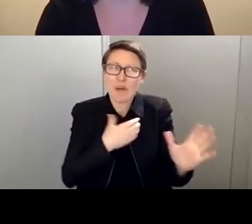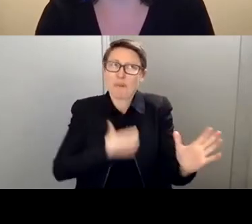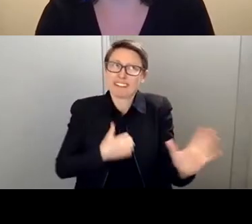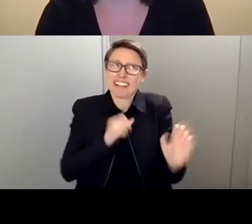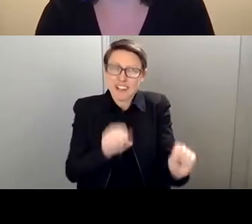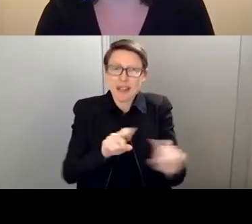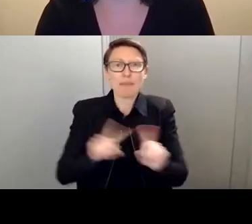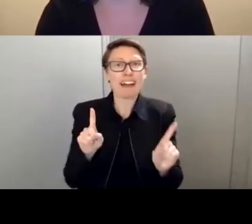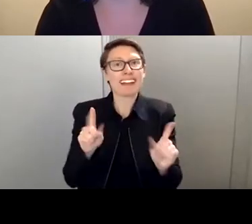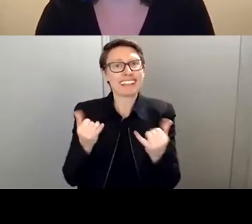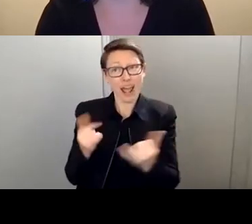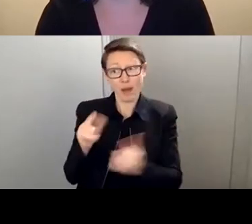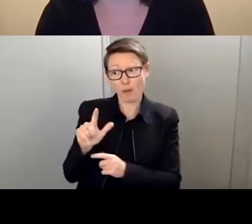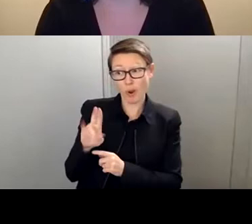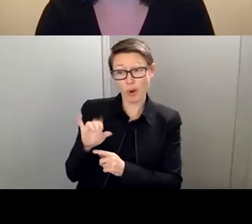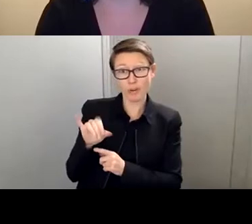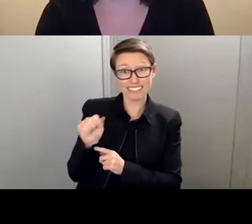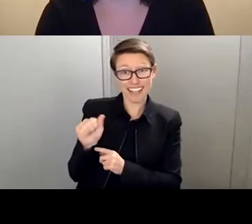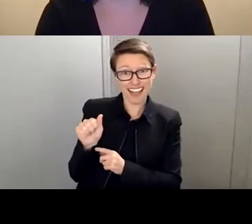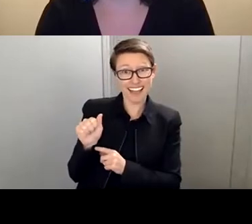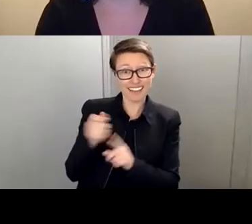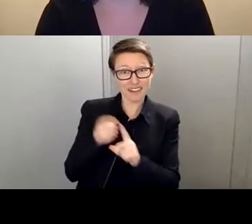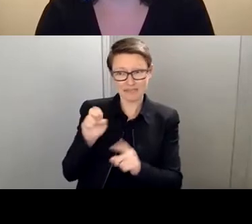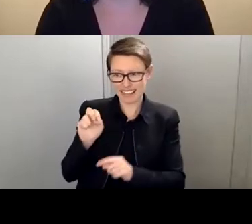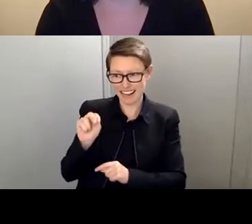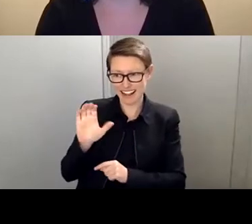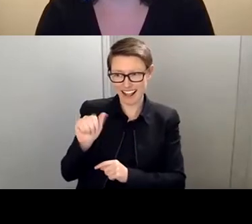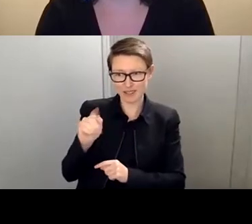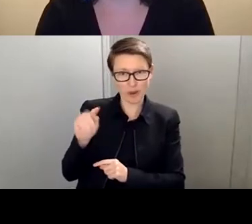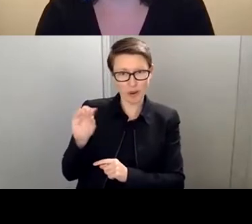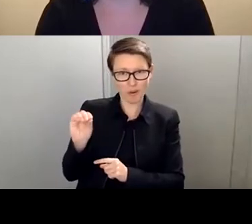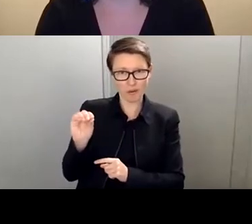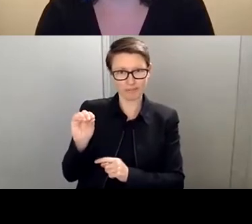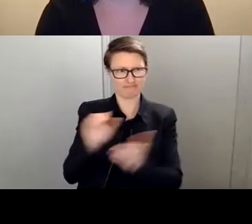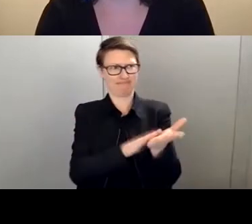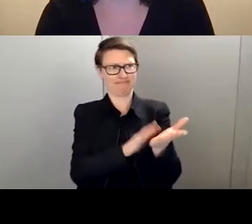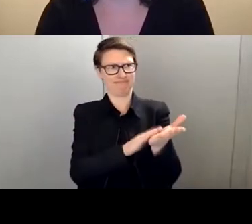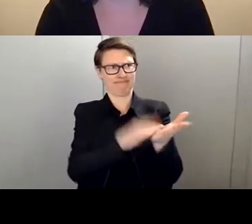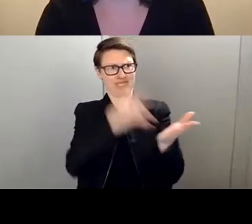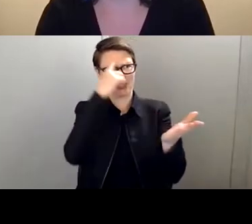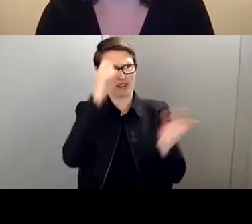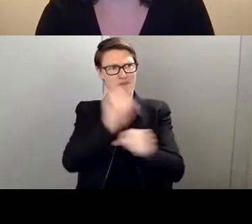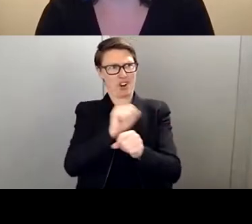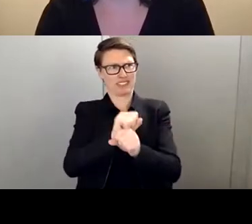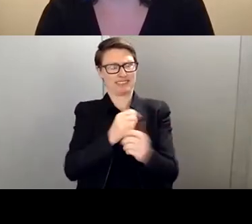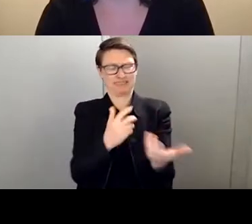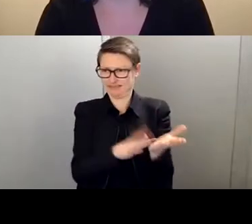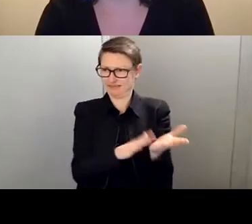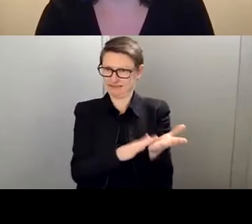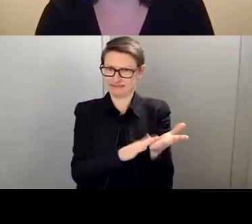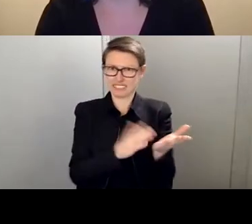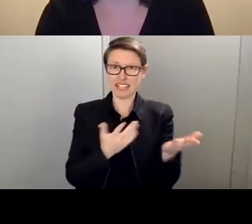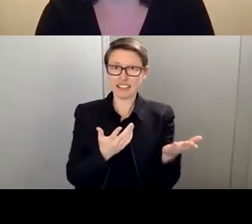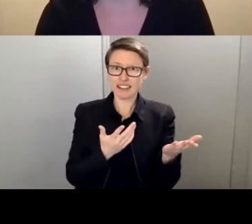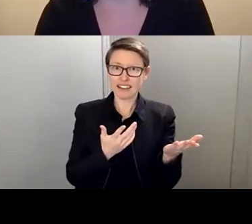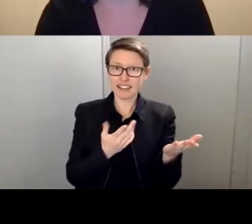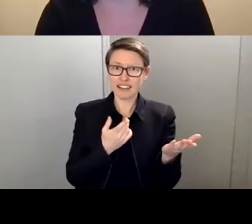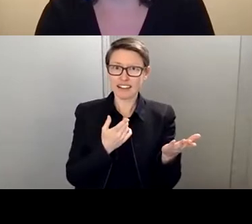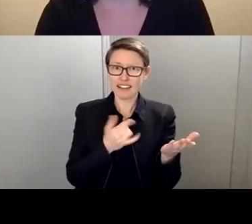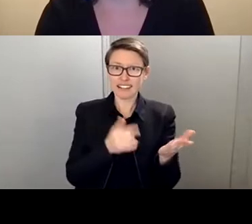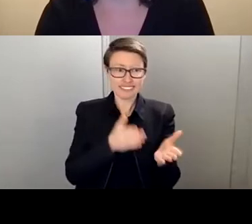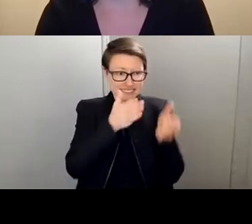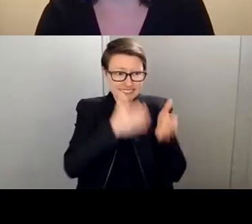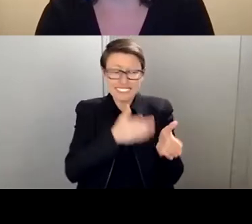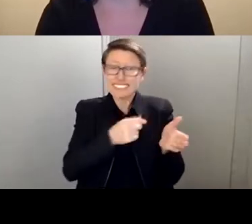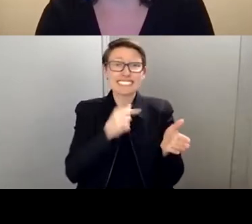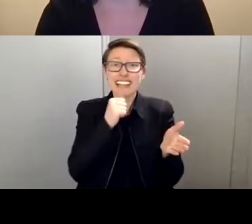from Encanto, like right. Giving a shout out to DreamWorks. And she doesn't look like the princesses